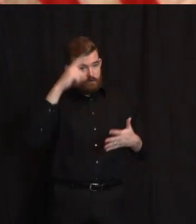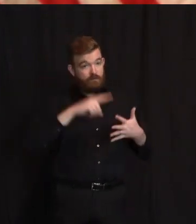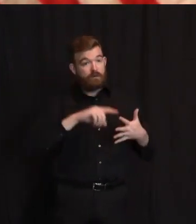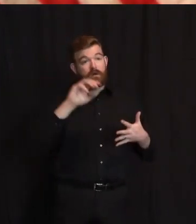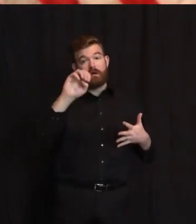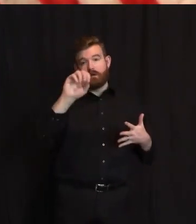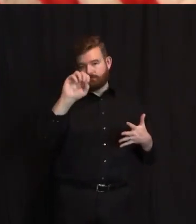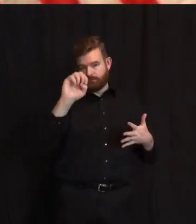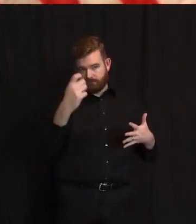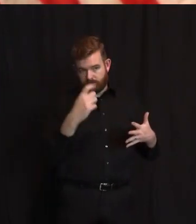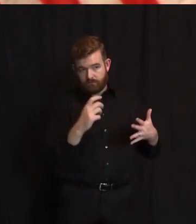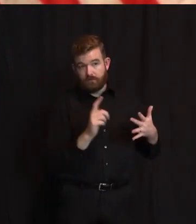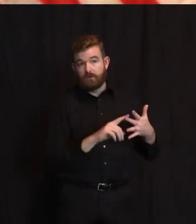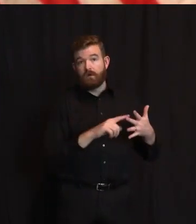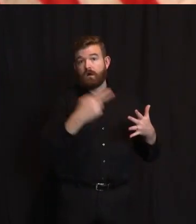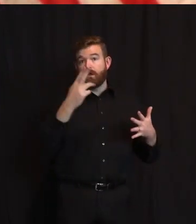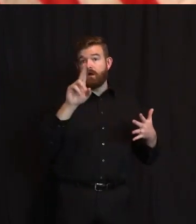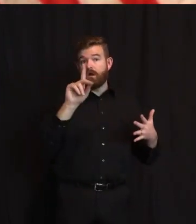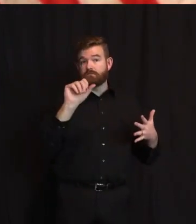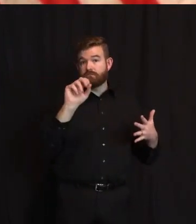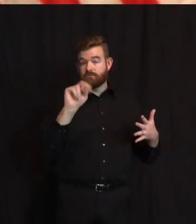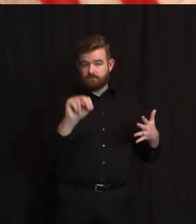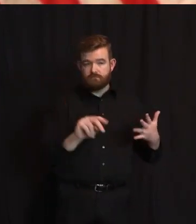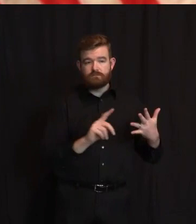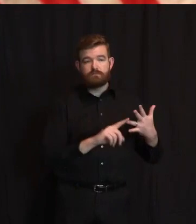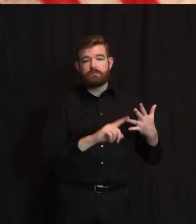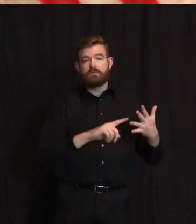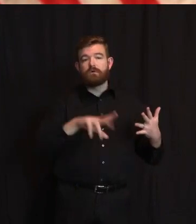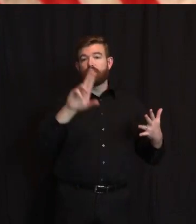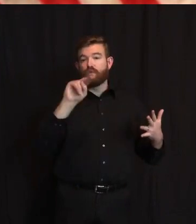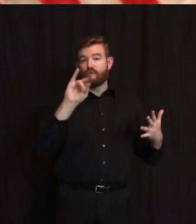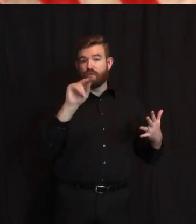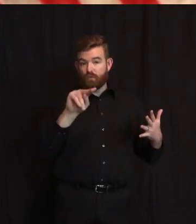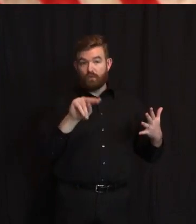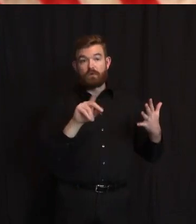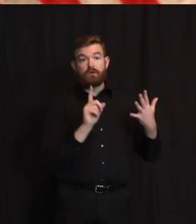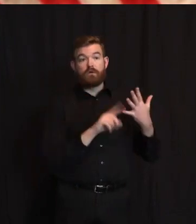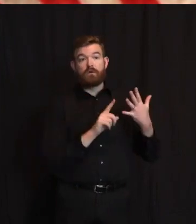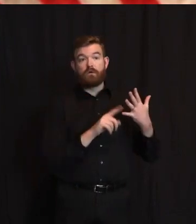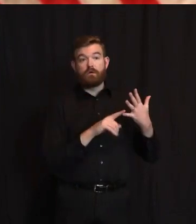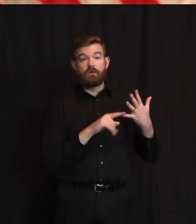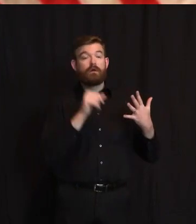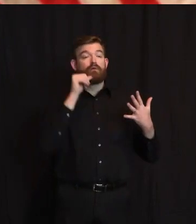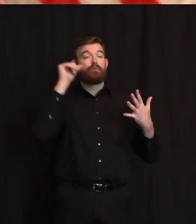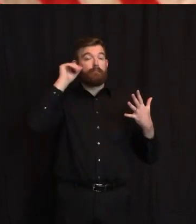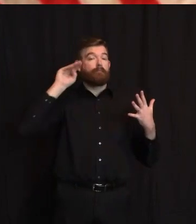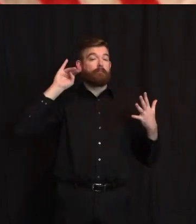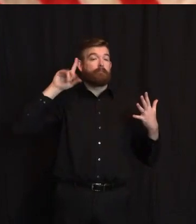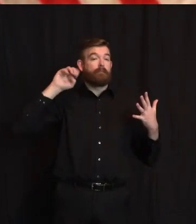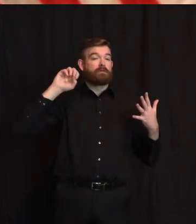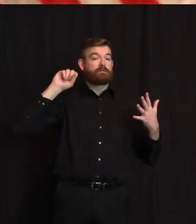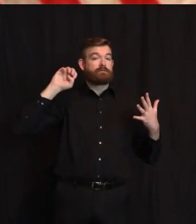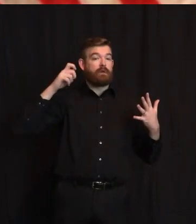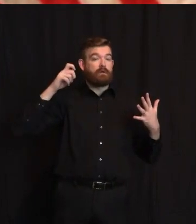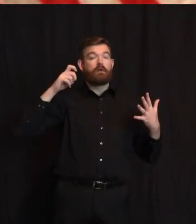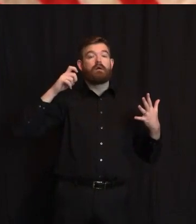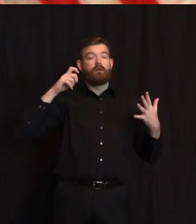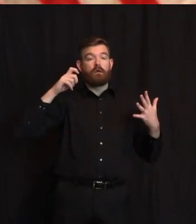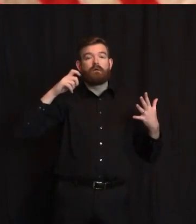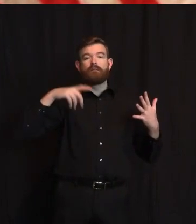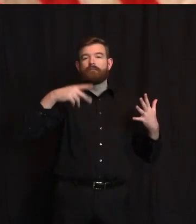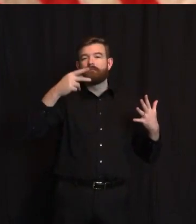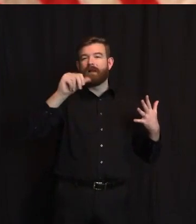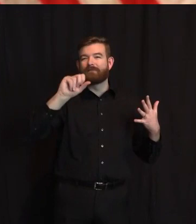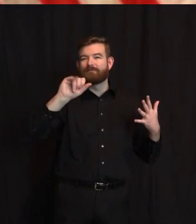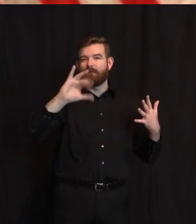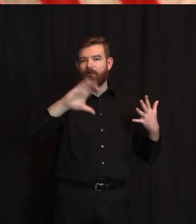Hudson 3, Union 4. But now, as I mentioned yesterday, Middlesex and Passaic were sort of in